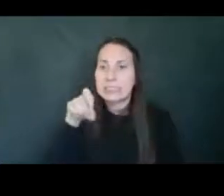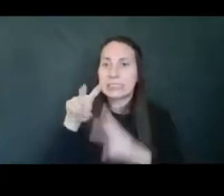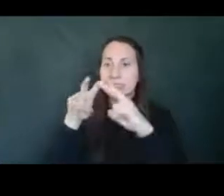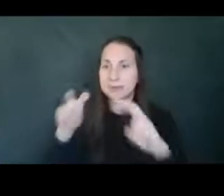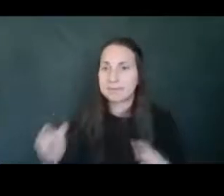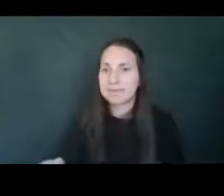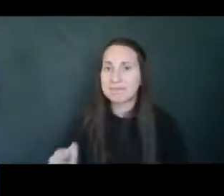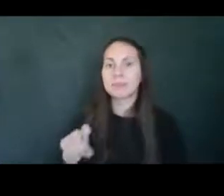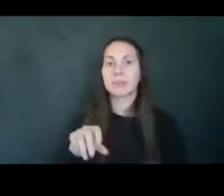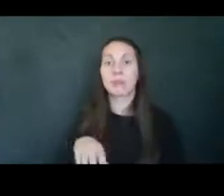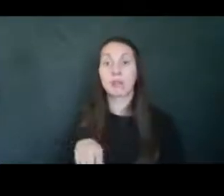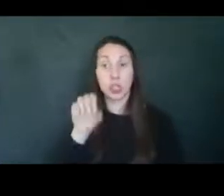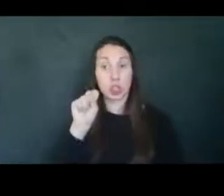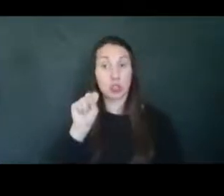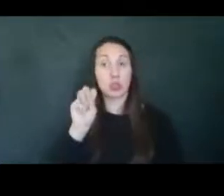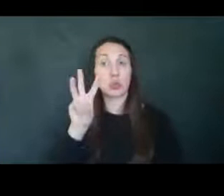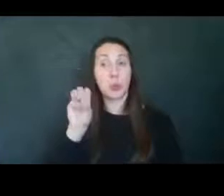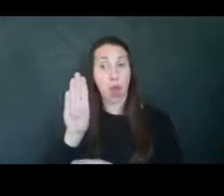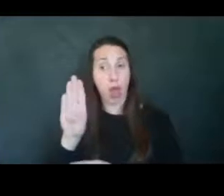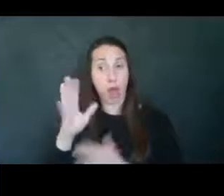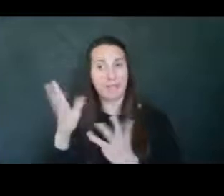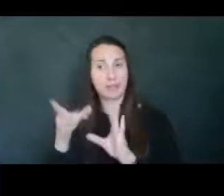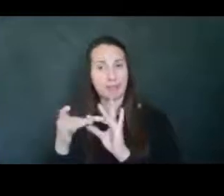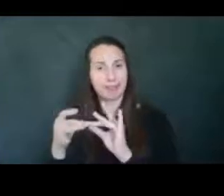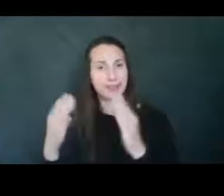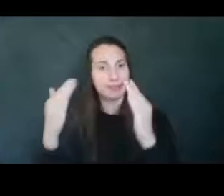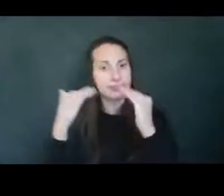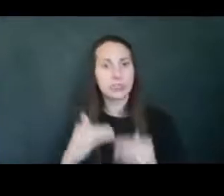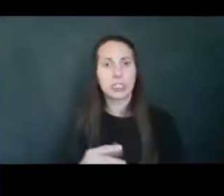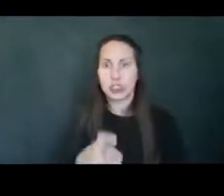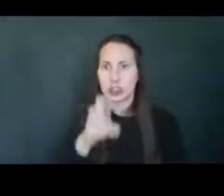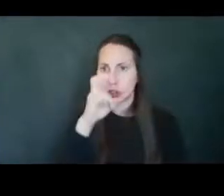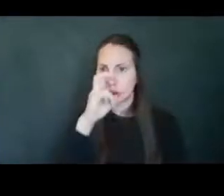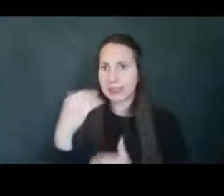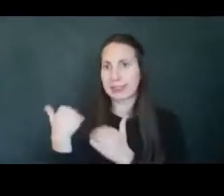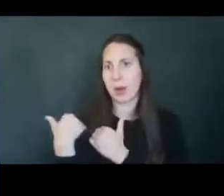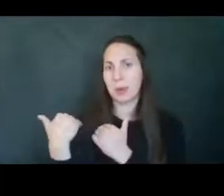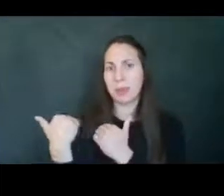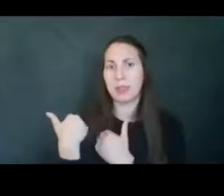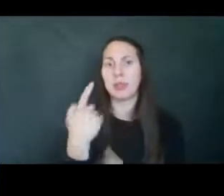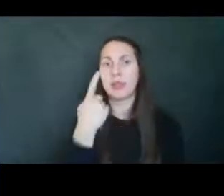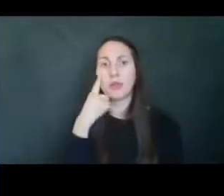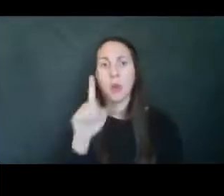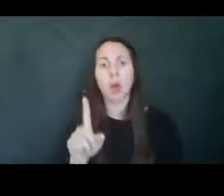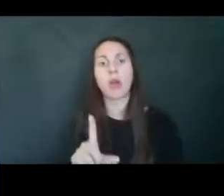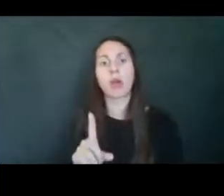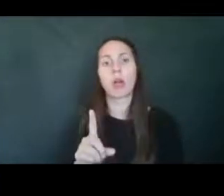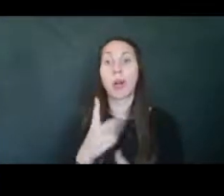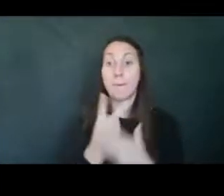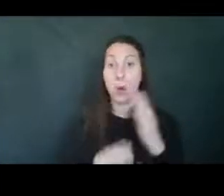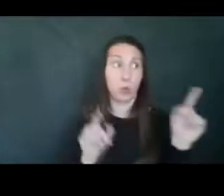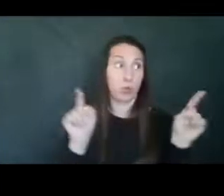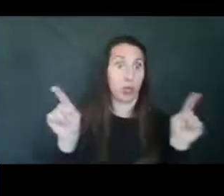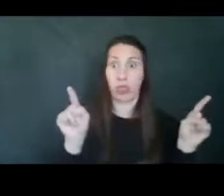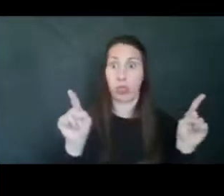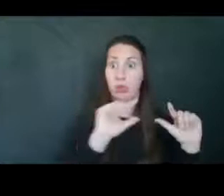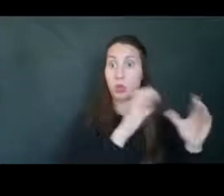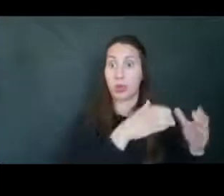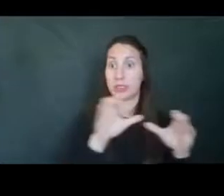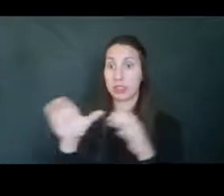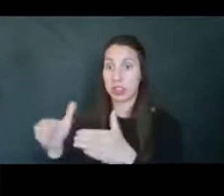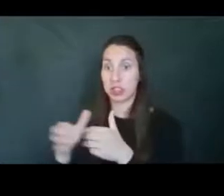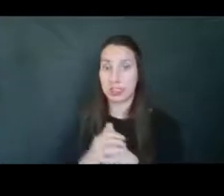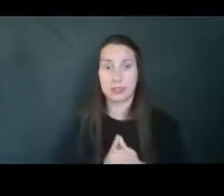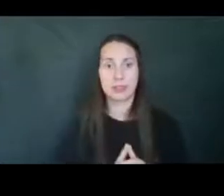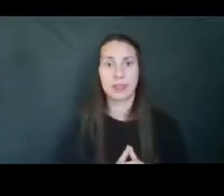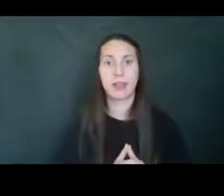I mentioned, strict accountability, both in Hamir Cause and in the synagogues, updates, minutes, reports,